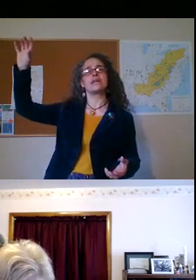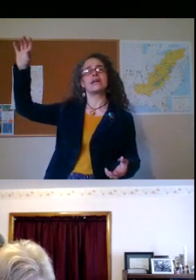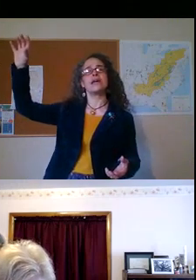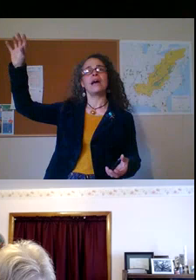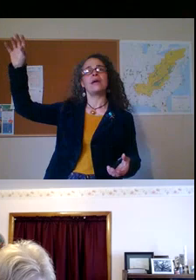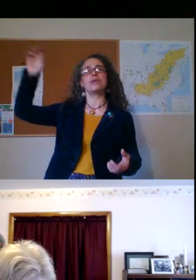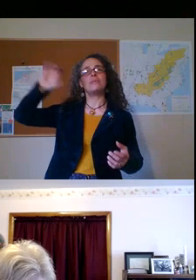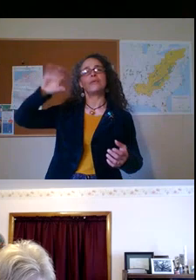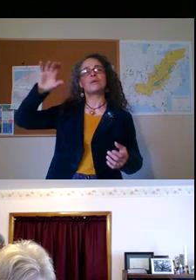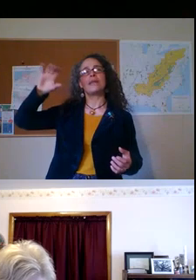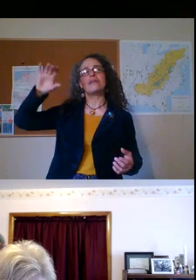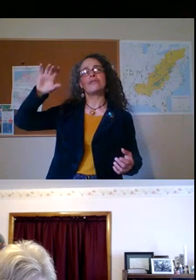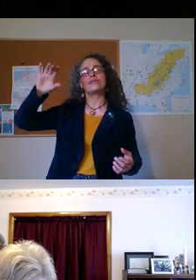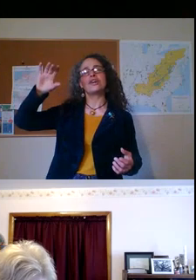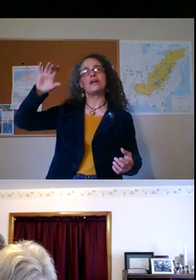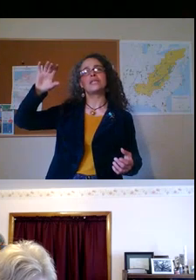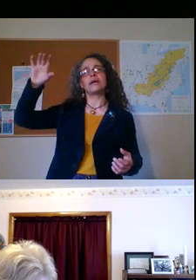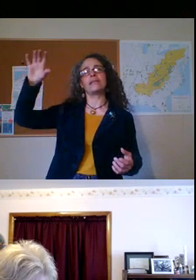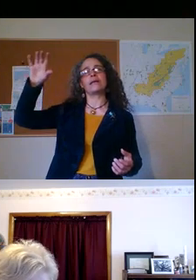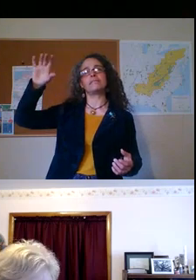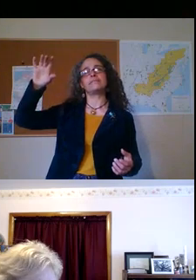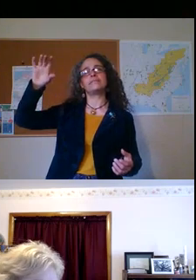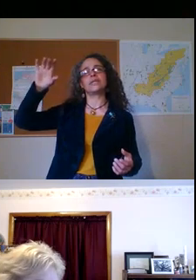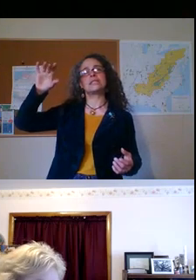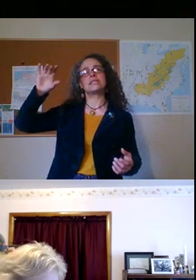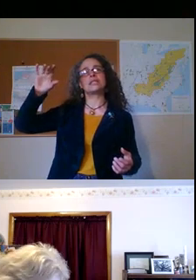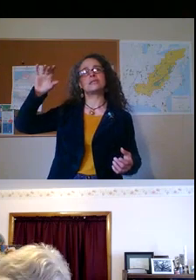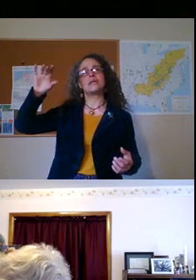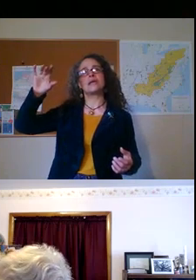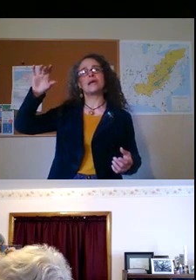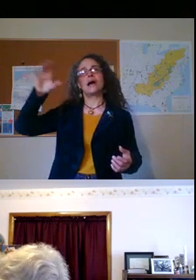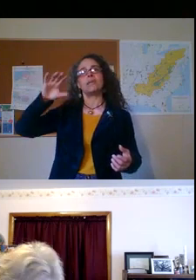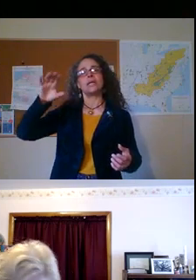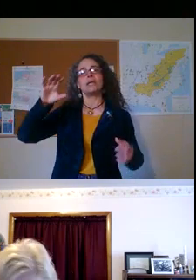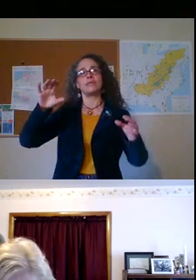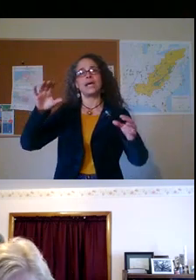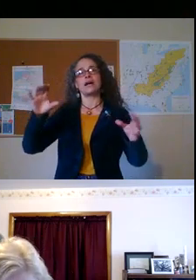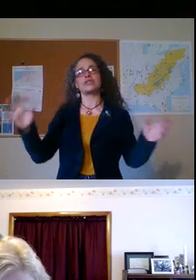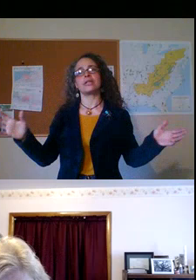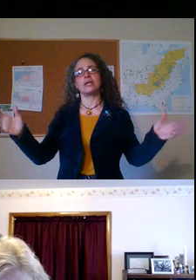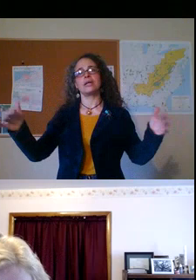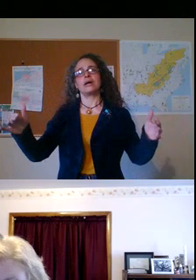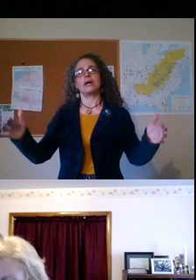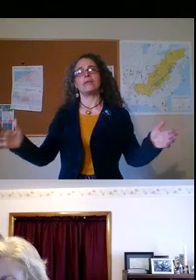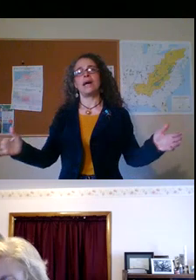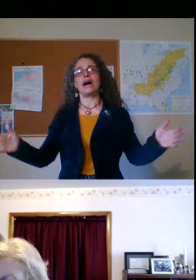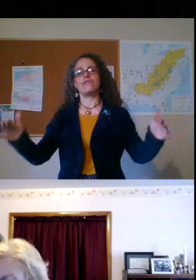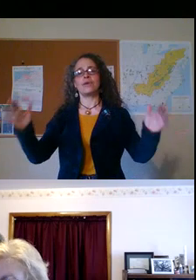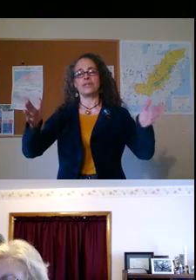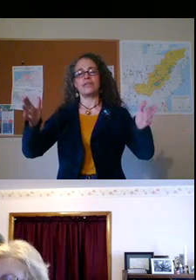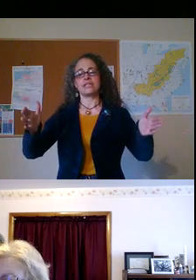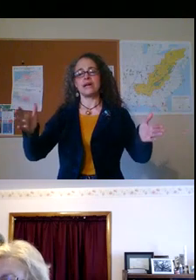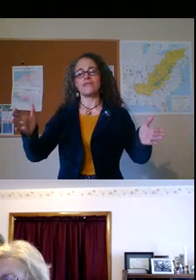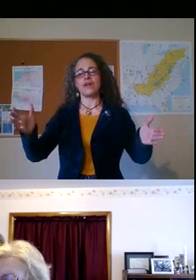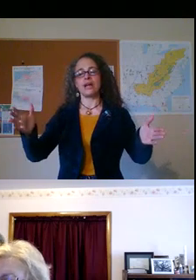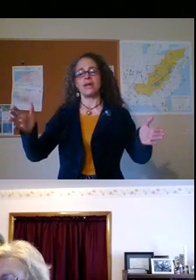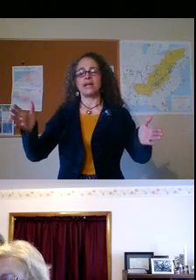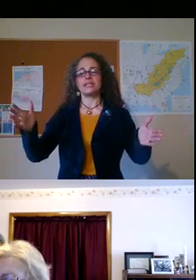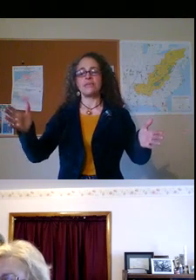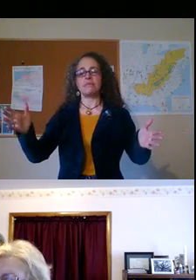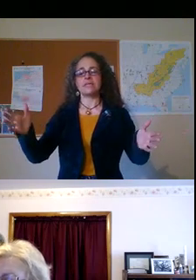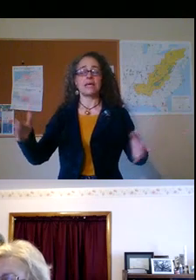realistically speaking, how many people would apply for those jobs? And then realistically speaking, how many can we actually have within this